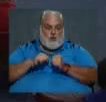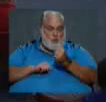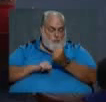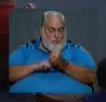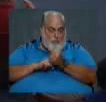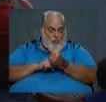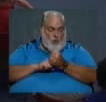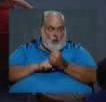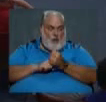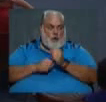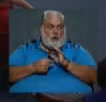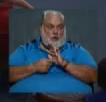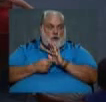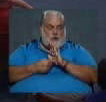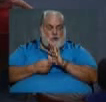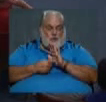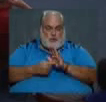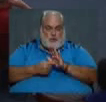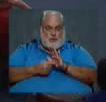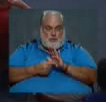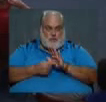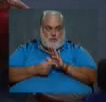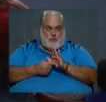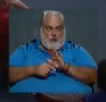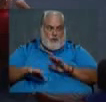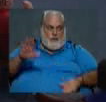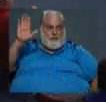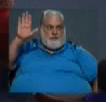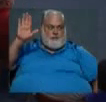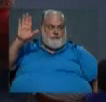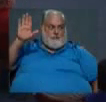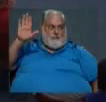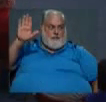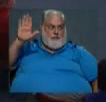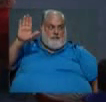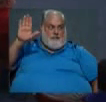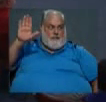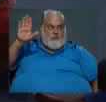who move for approval of this application, raise your right hand.